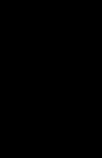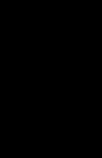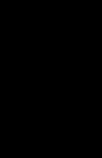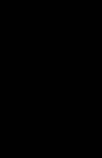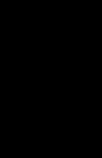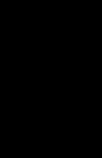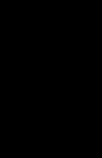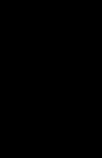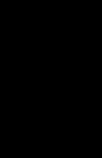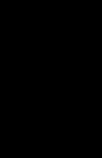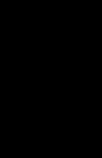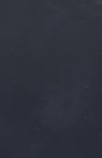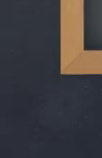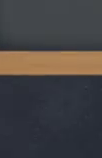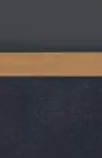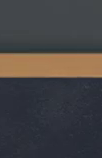National Educator.